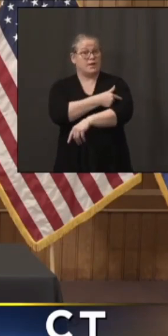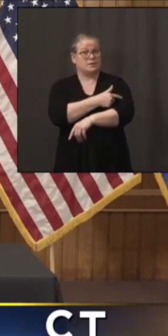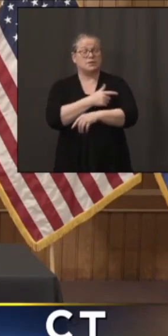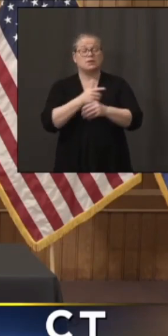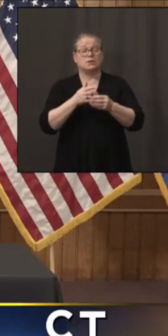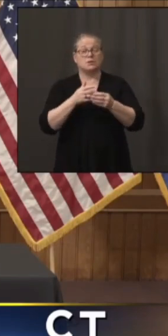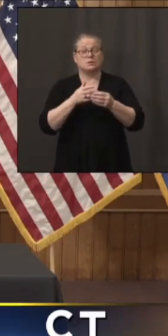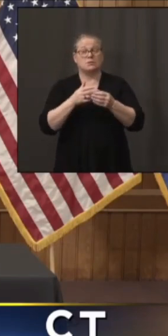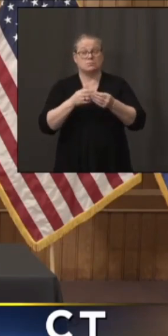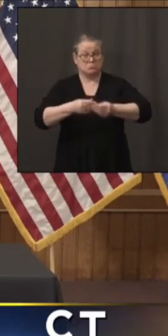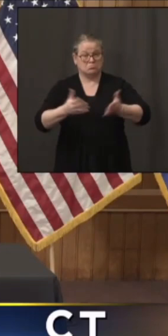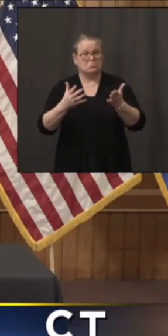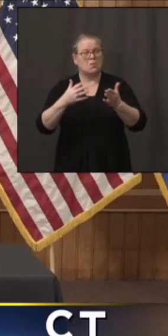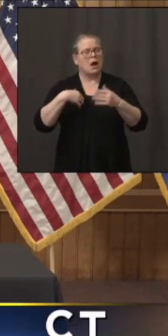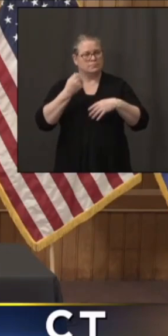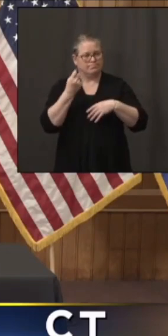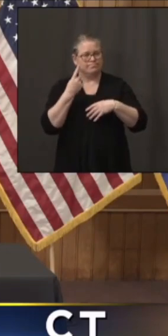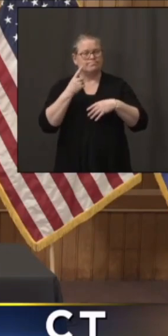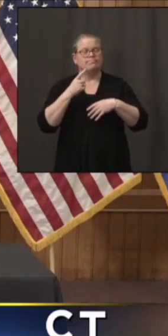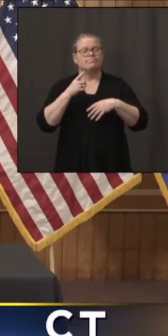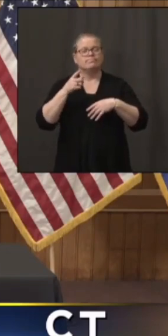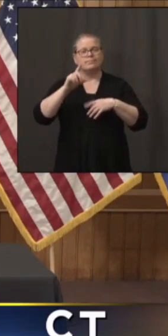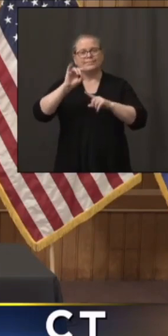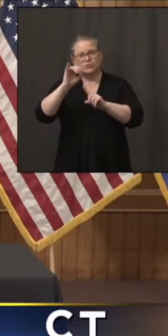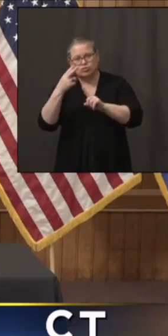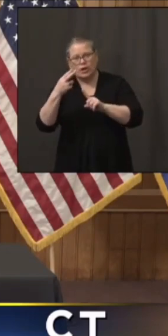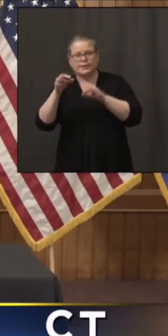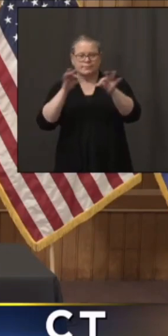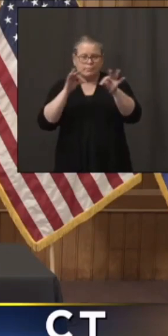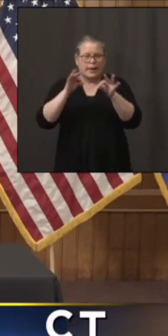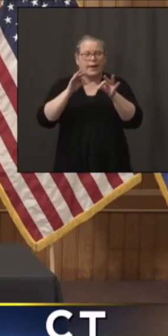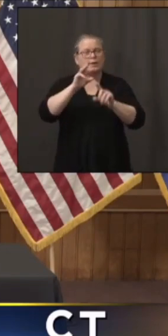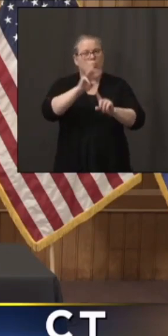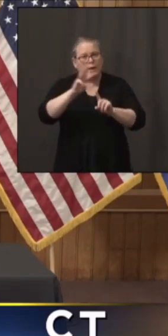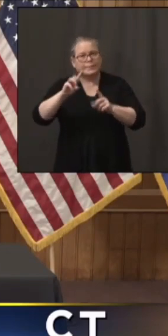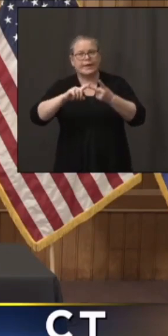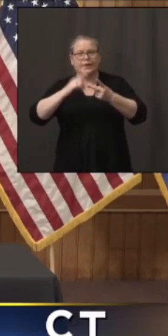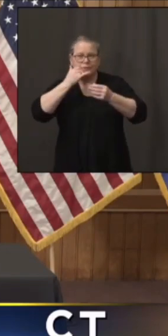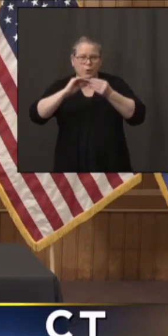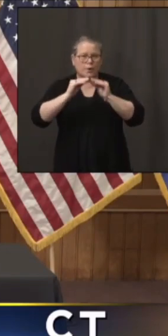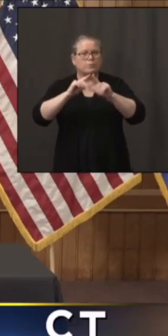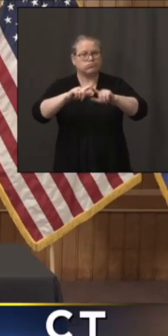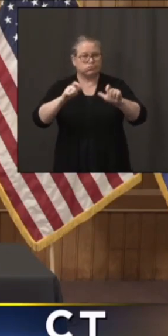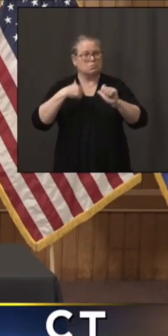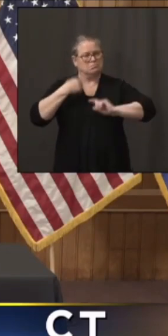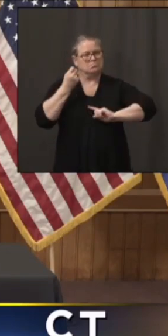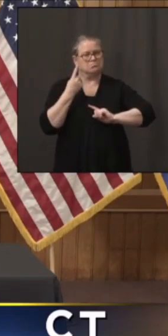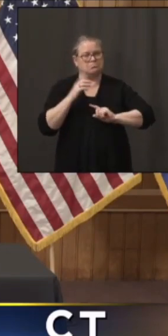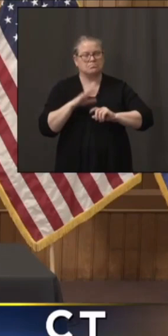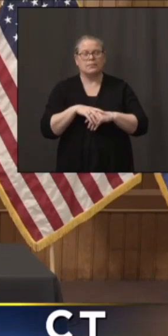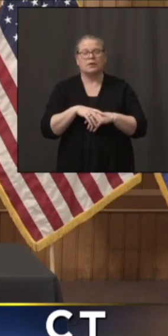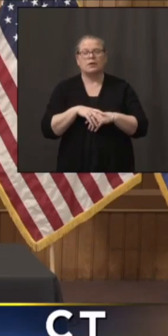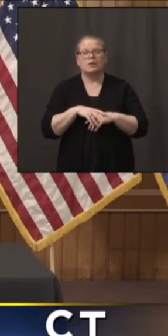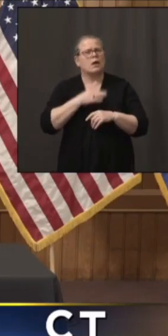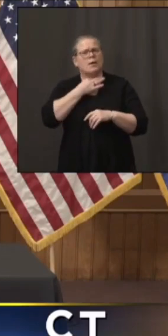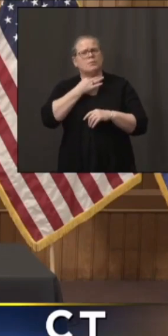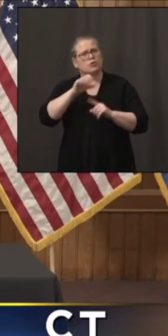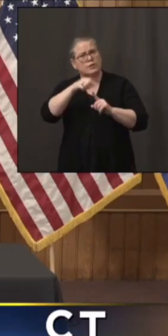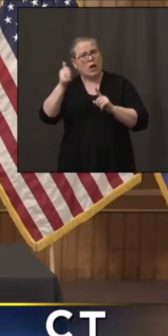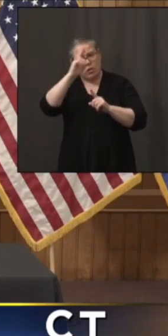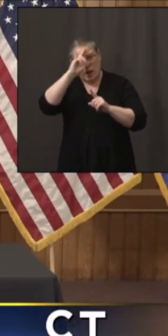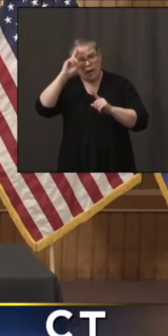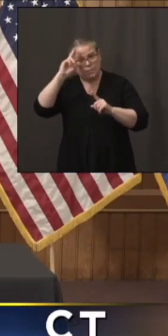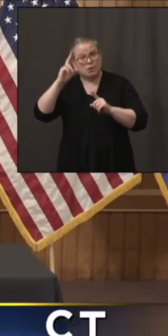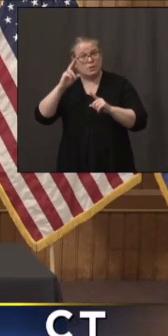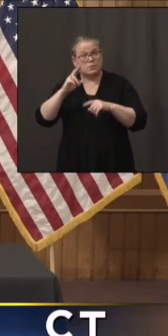and Josh said about the website and the phone number. Do you know, though, if other hospitals, or do you expect most